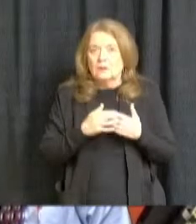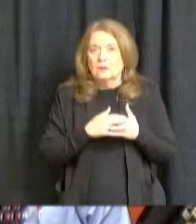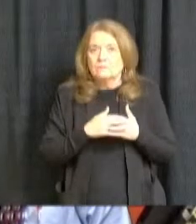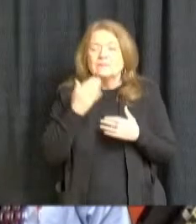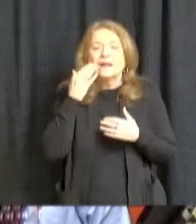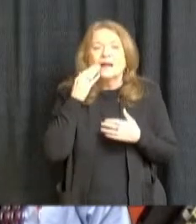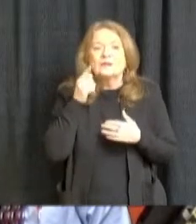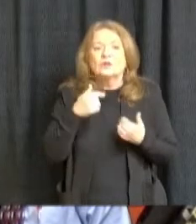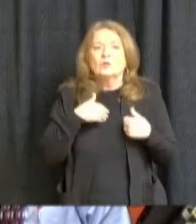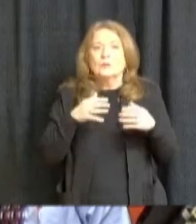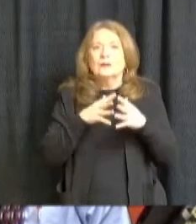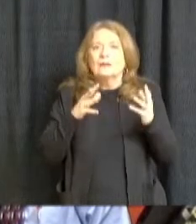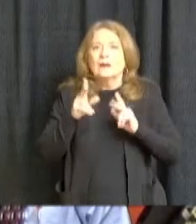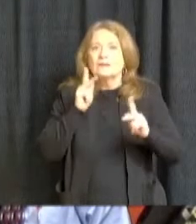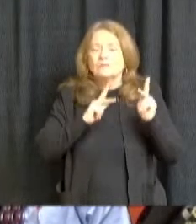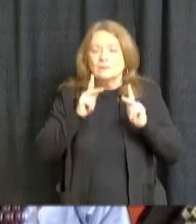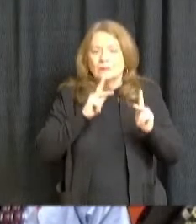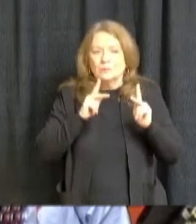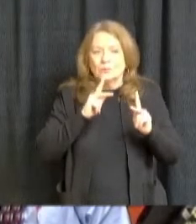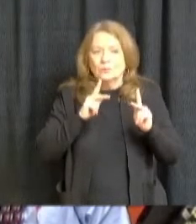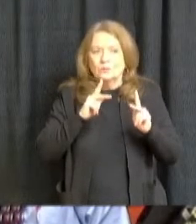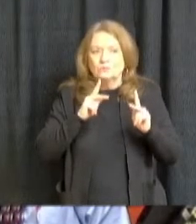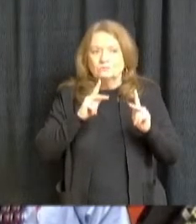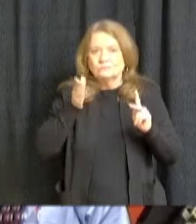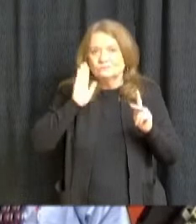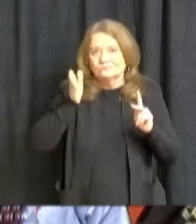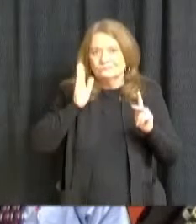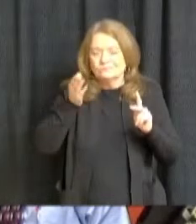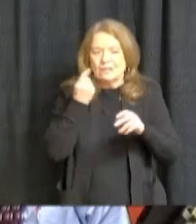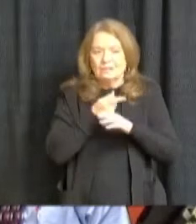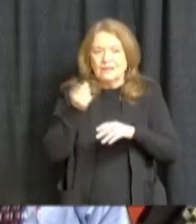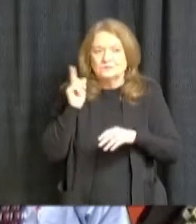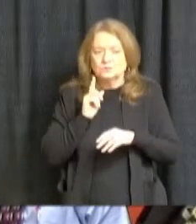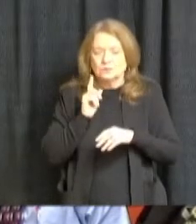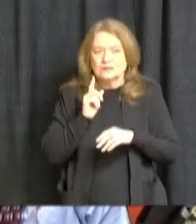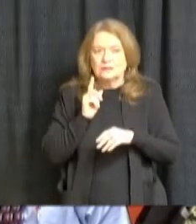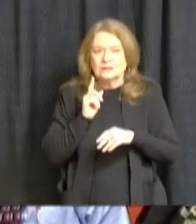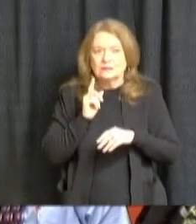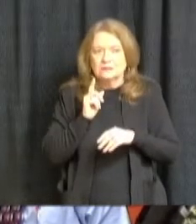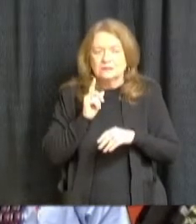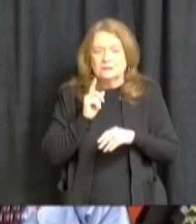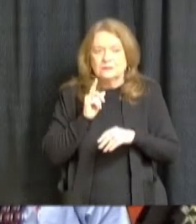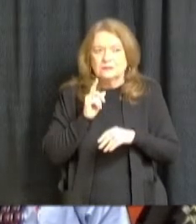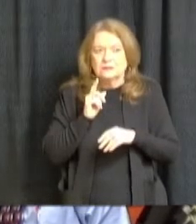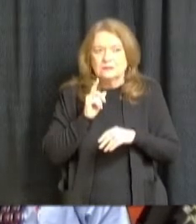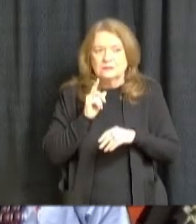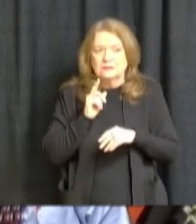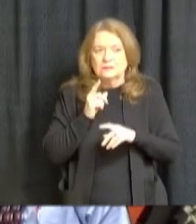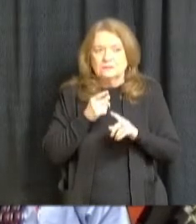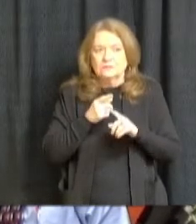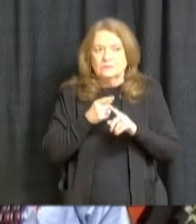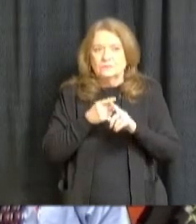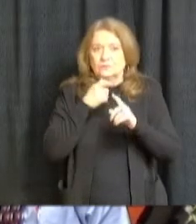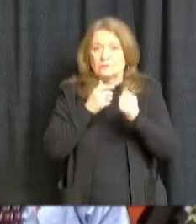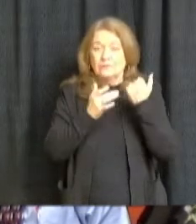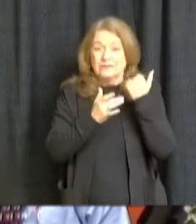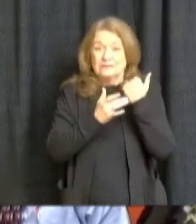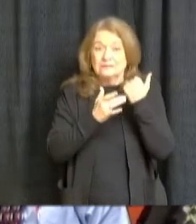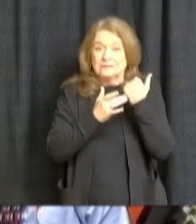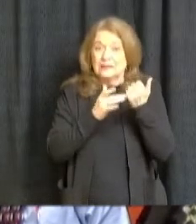I know y'all had a lot of people in front of you last week coming from the technical